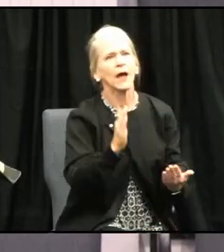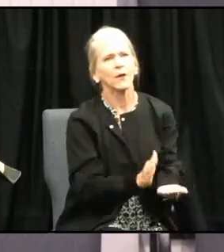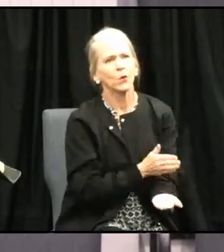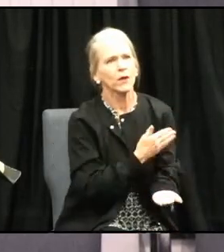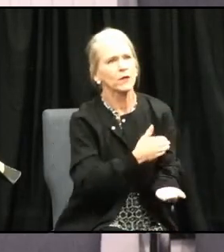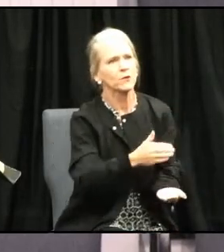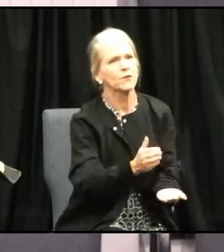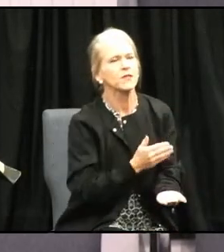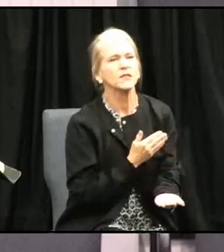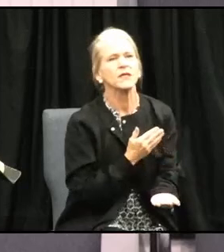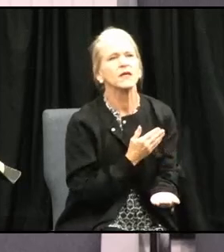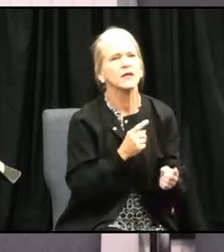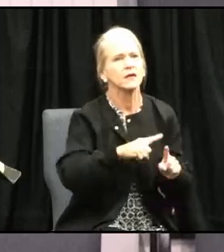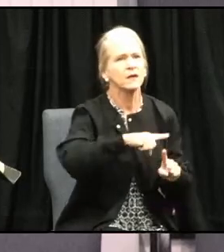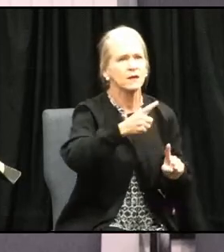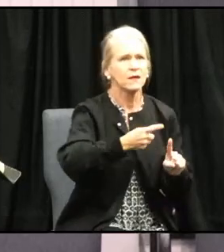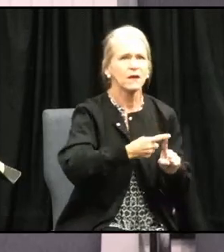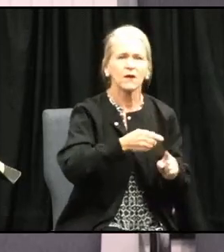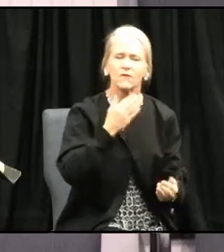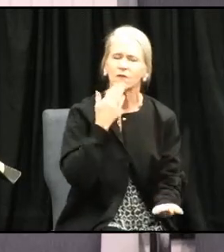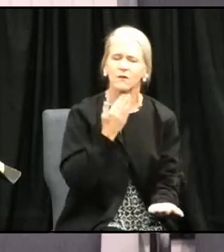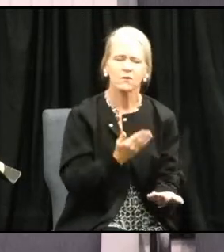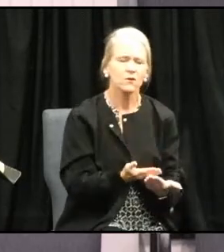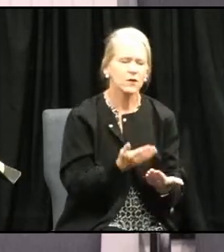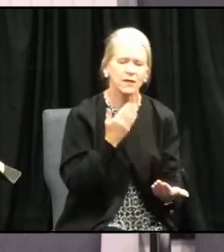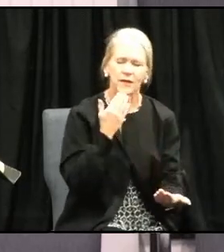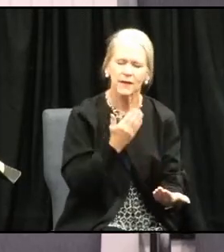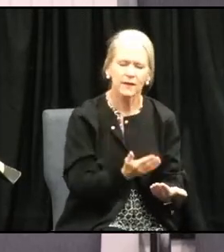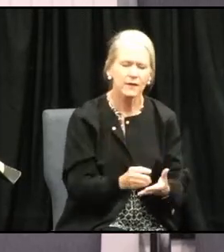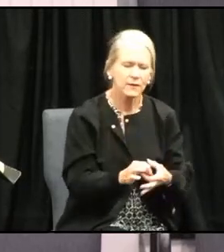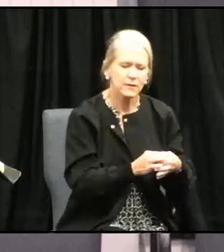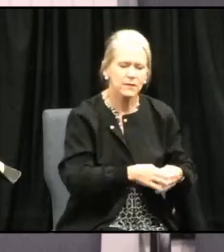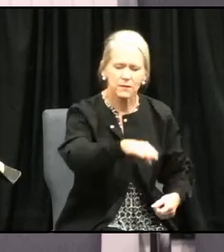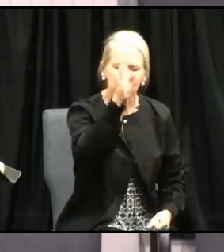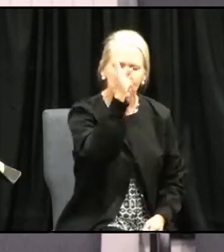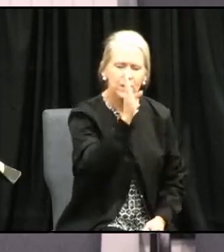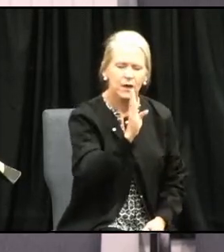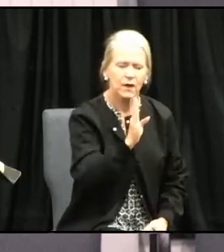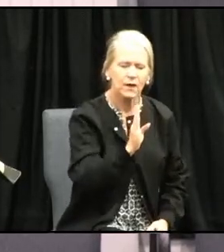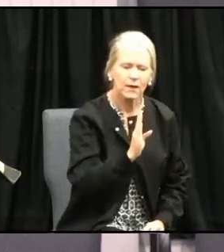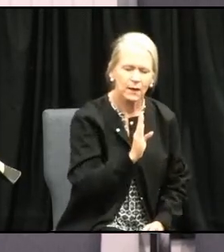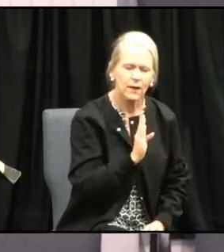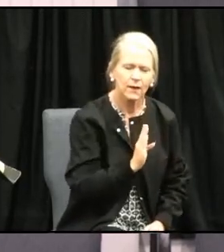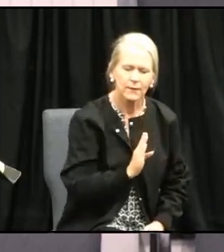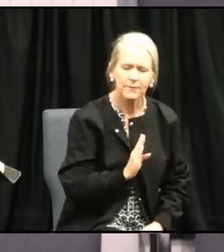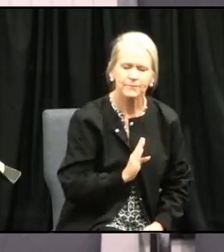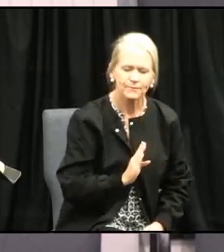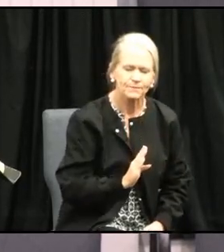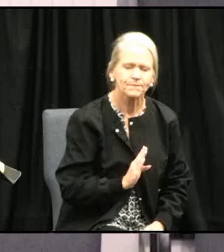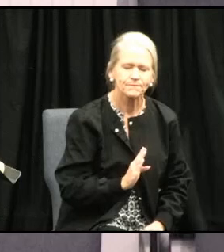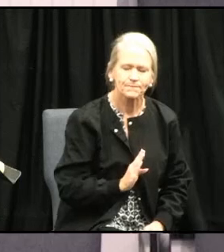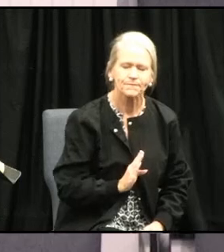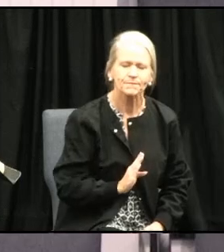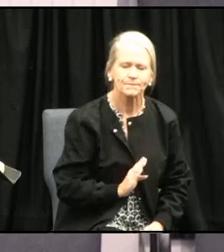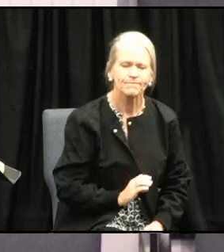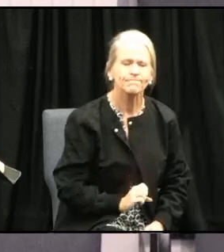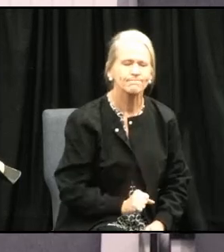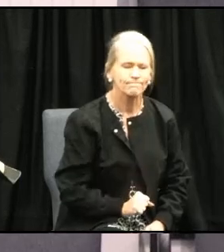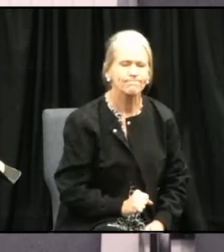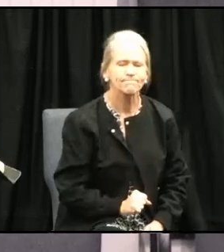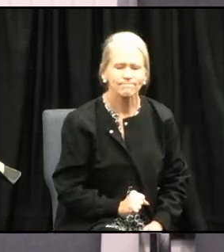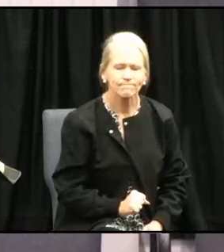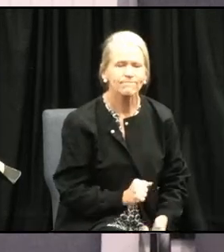able, I will see of the goodness of God. Oh, just think about